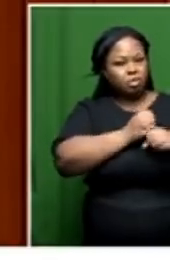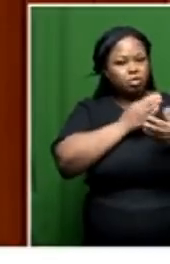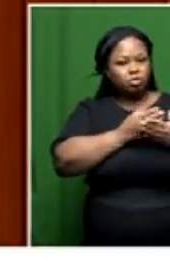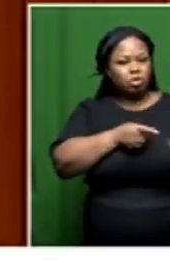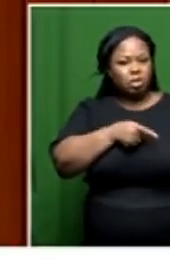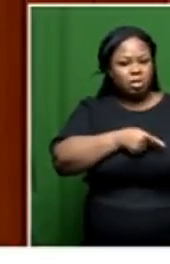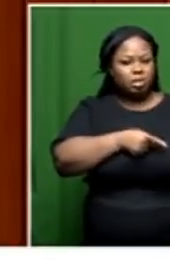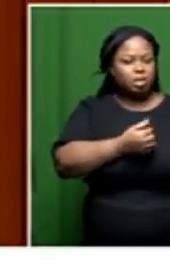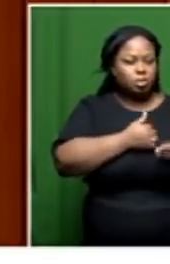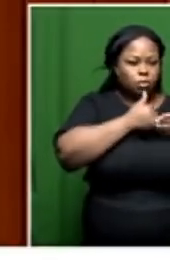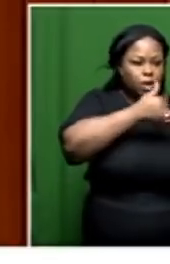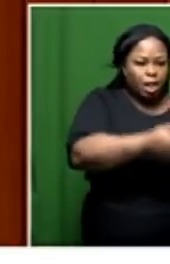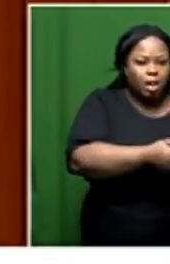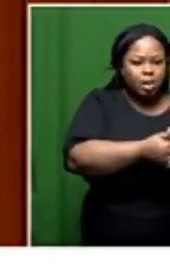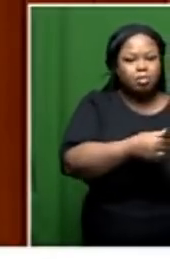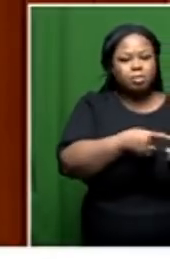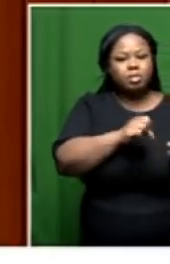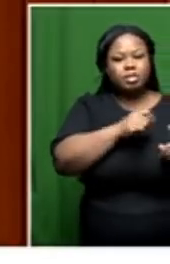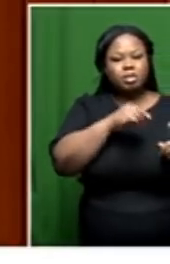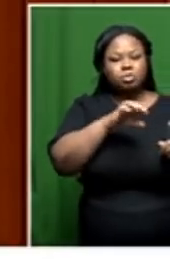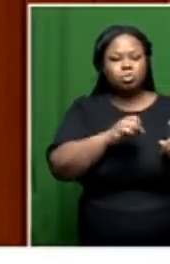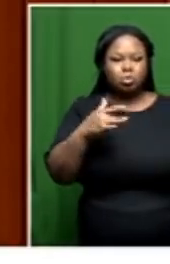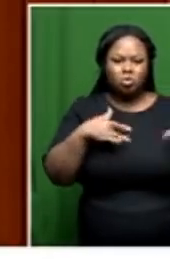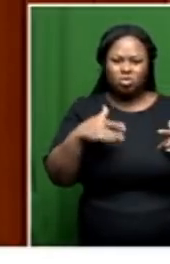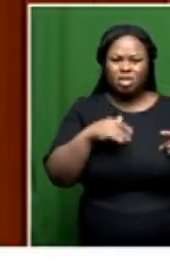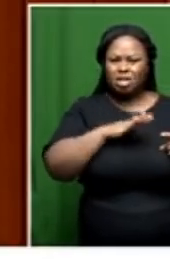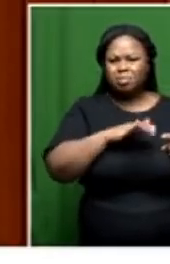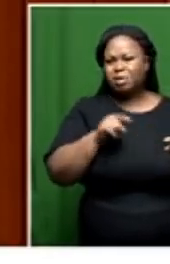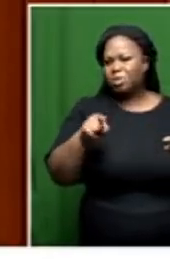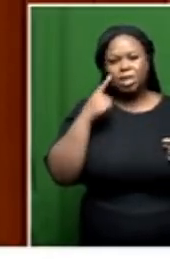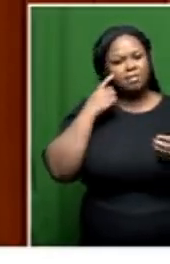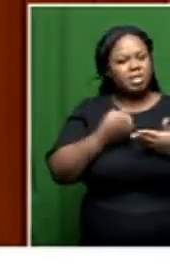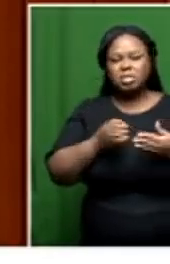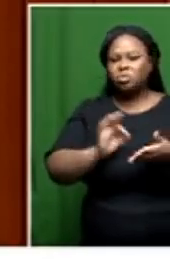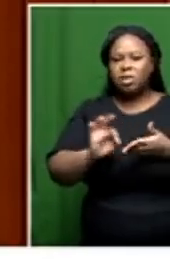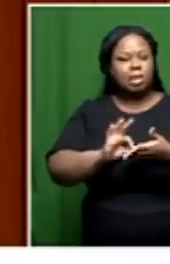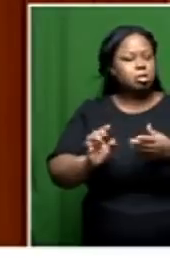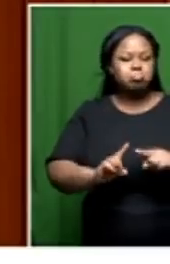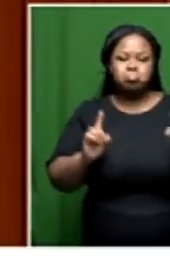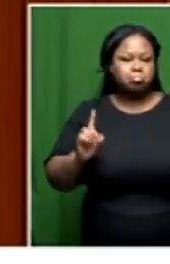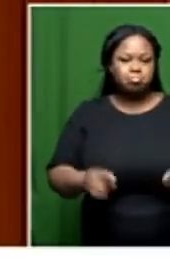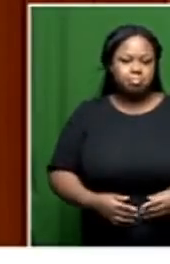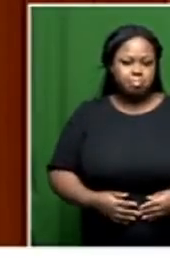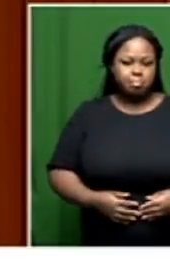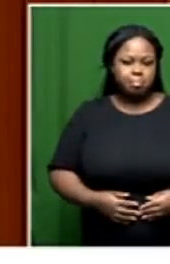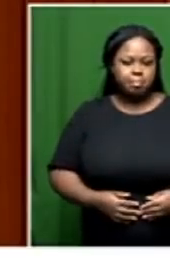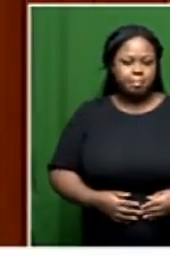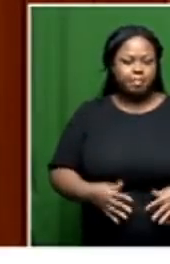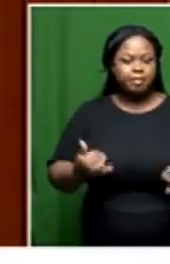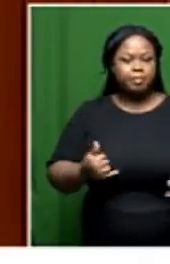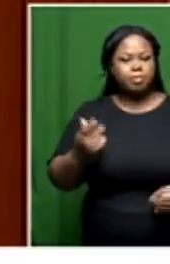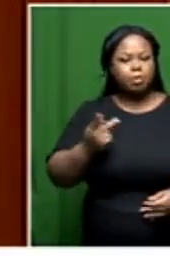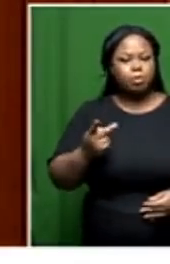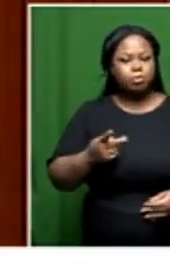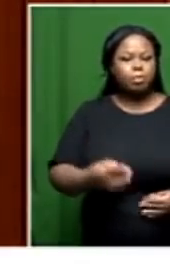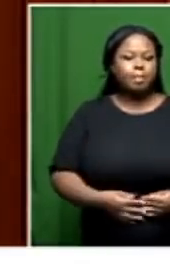victim, got assistance to be more worried with the cleaning up of the evidence or the scene. We